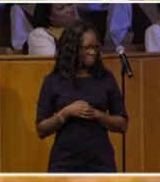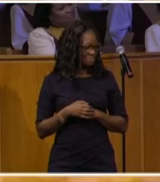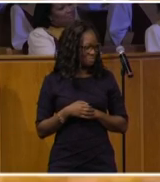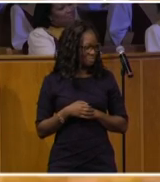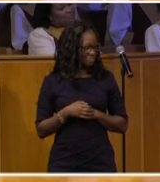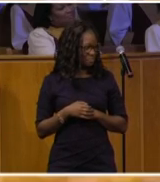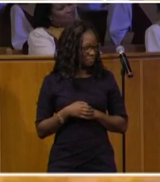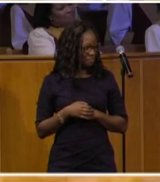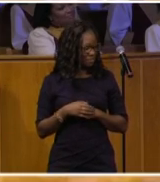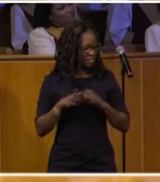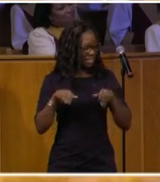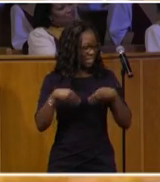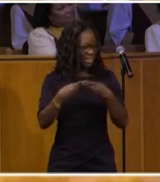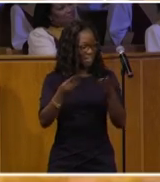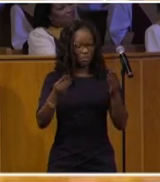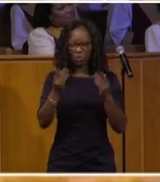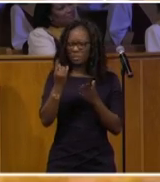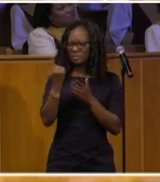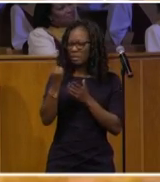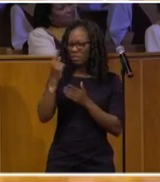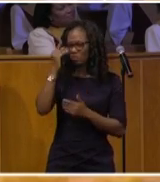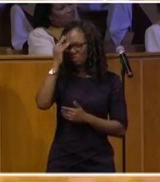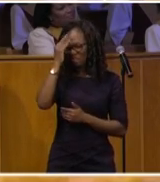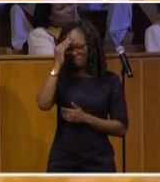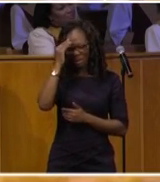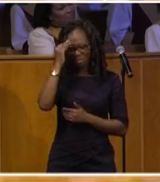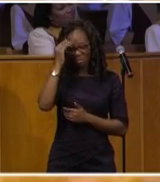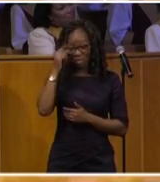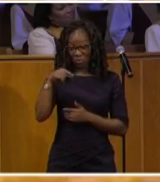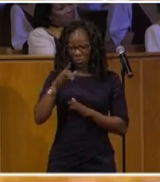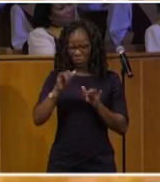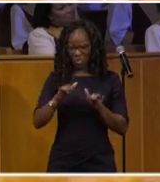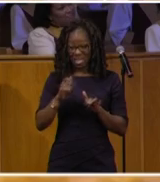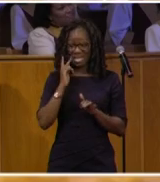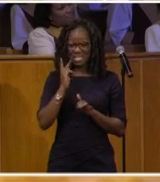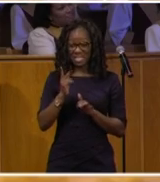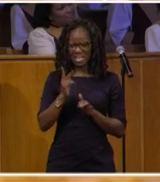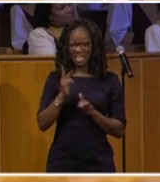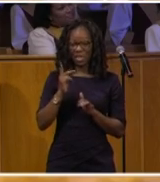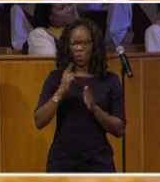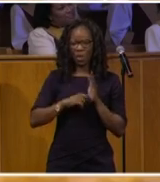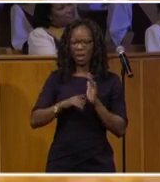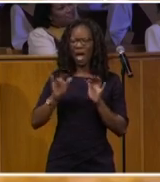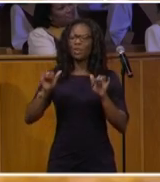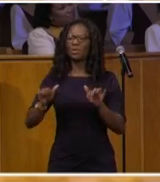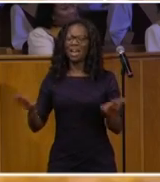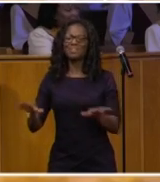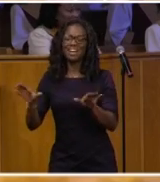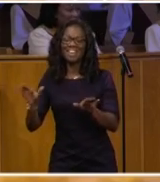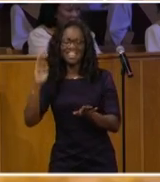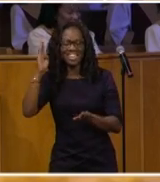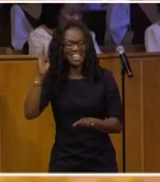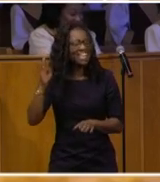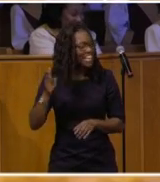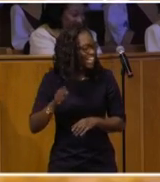Just giving you a thought so that you could see where I could have gone.